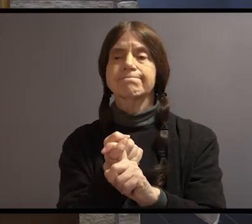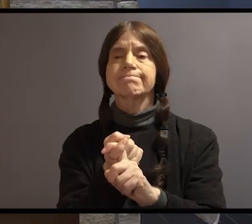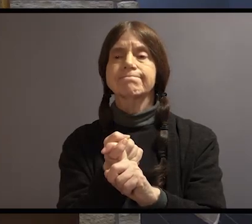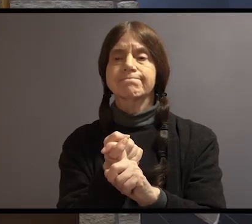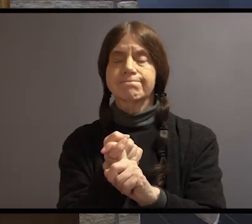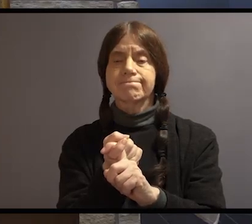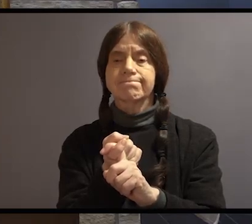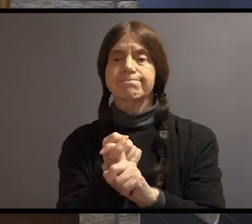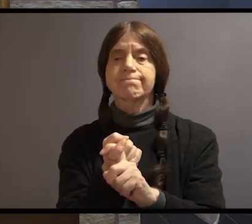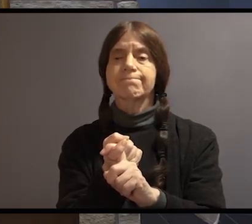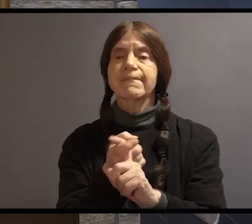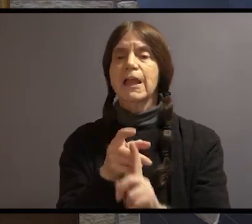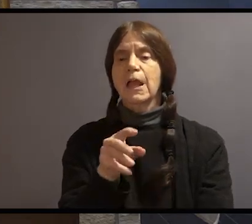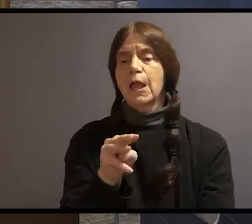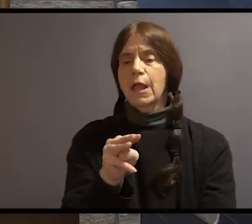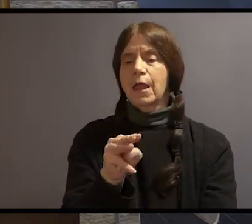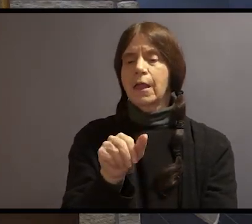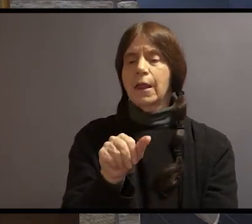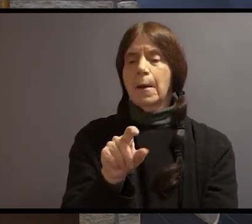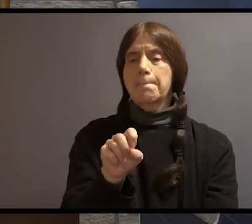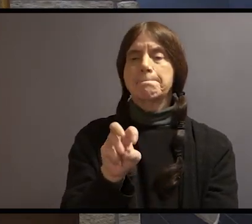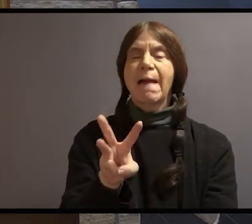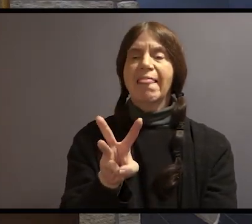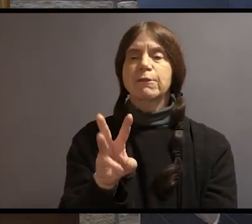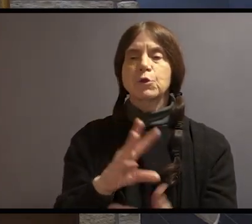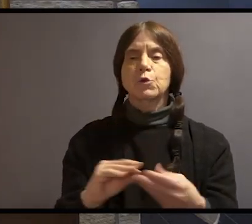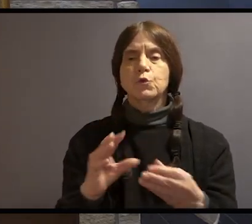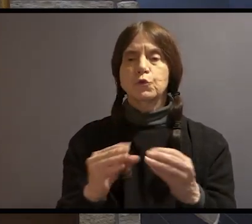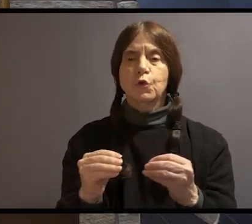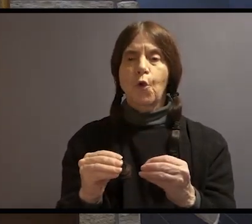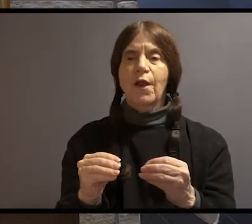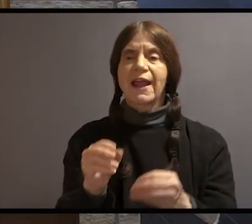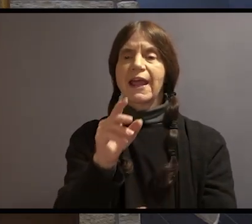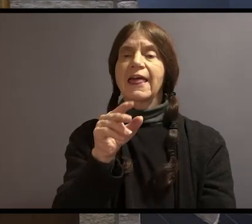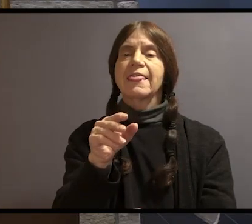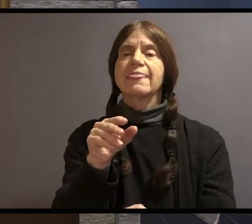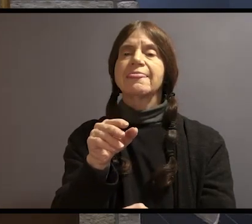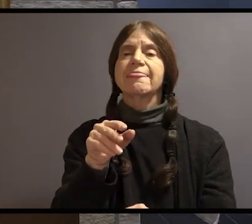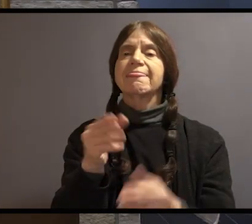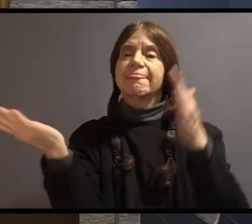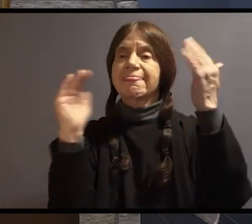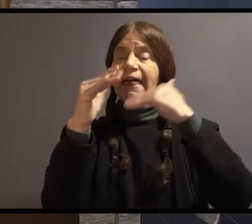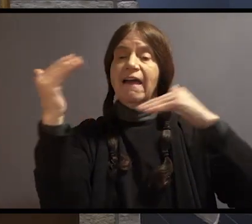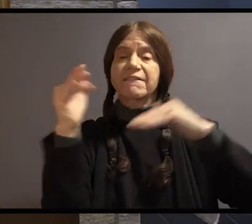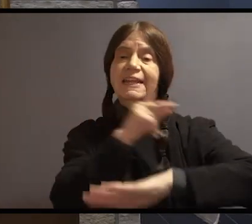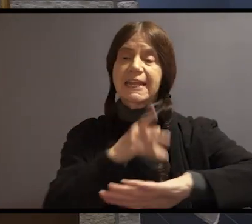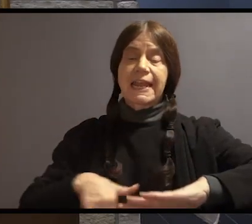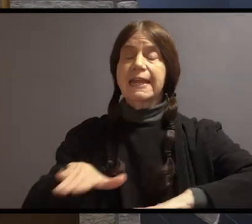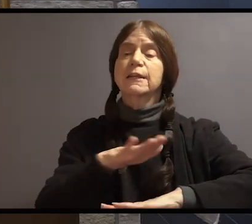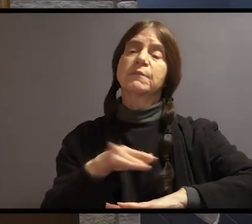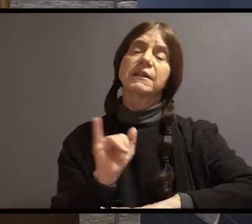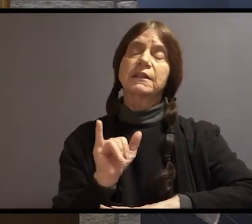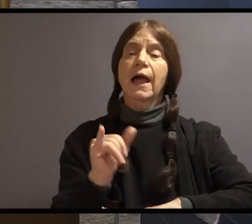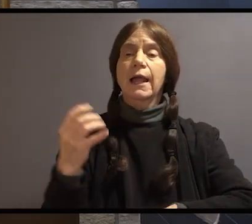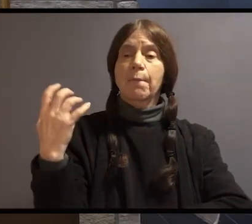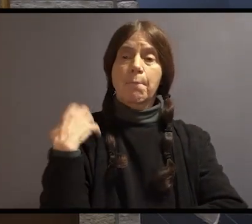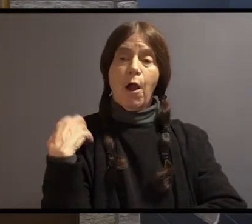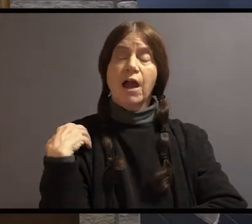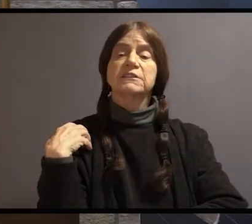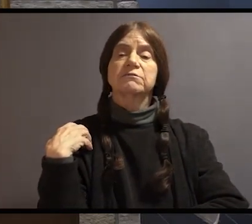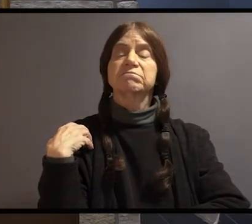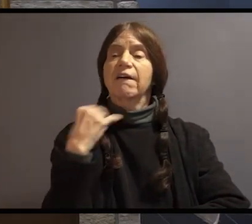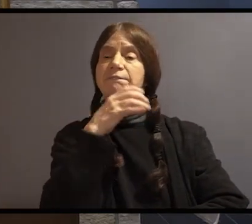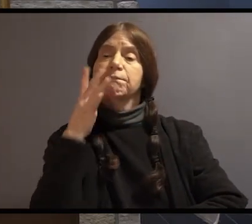heard from St. Matthew. The kingdom of heaven is like a master of a house who went out early in the morning to hire